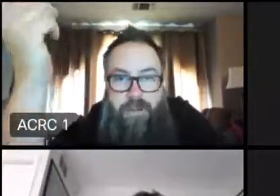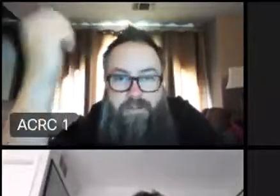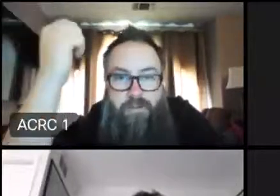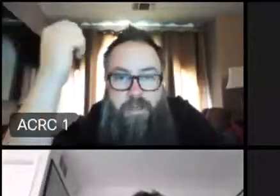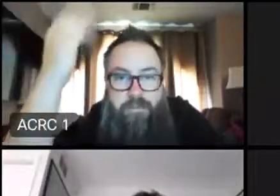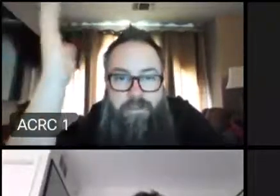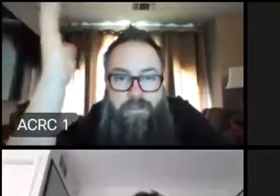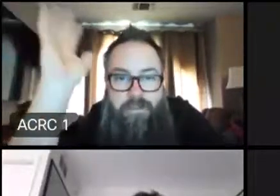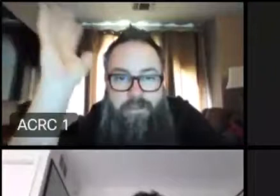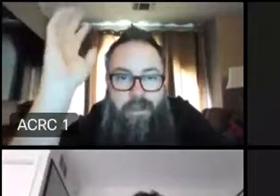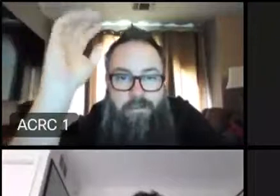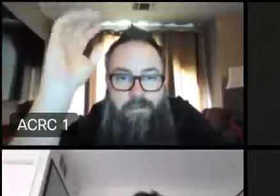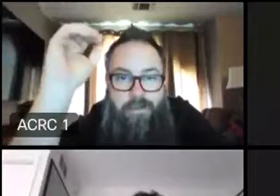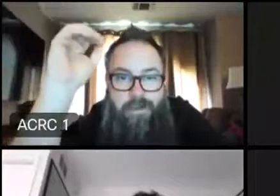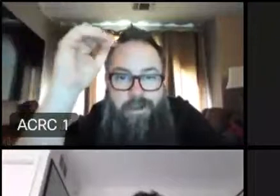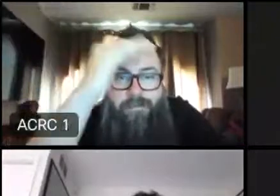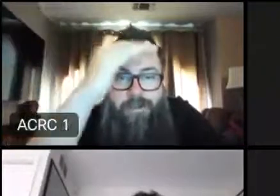I